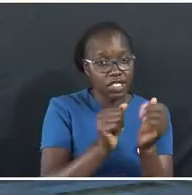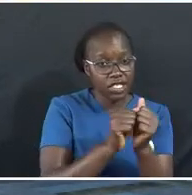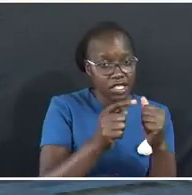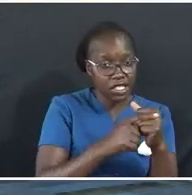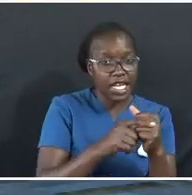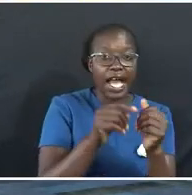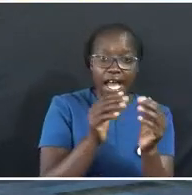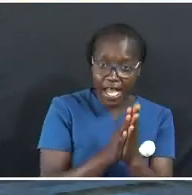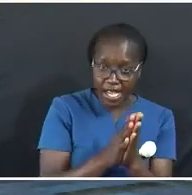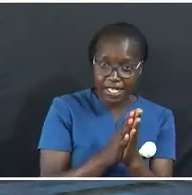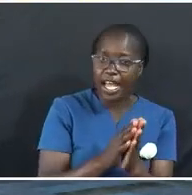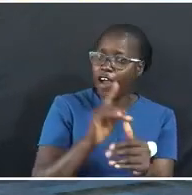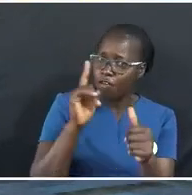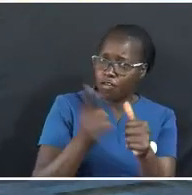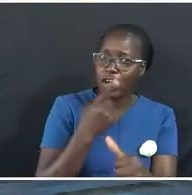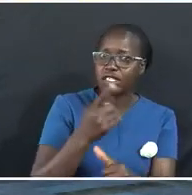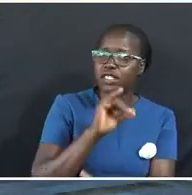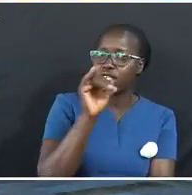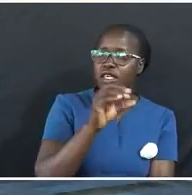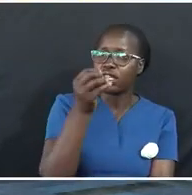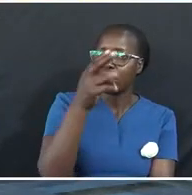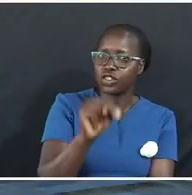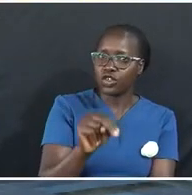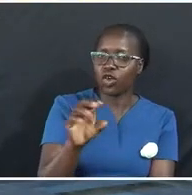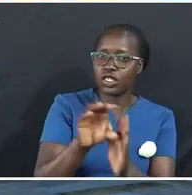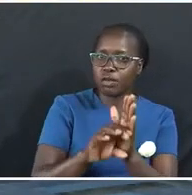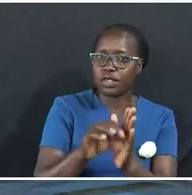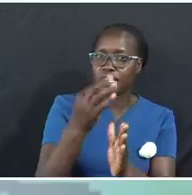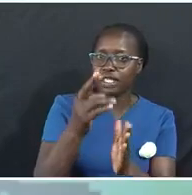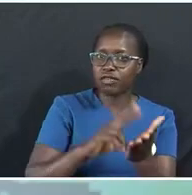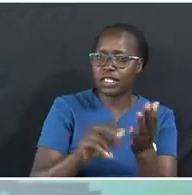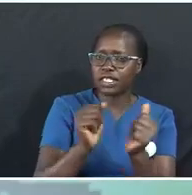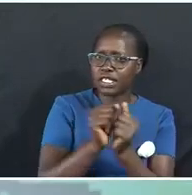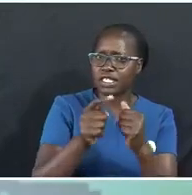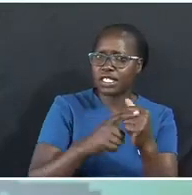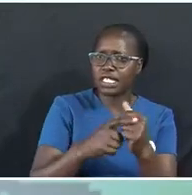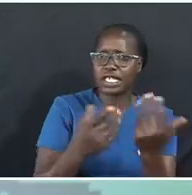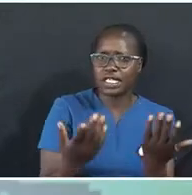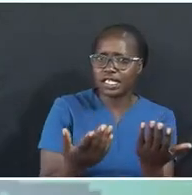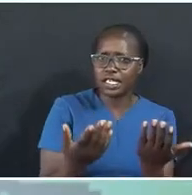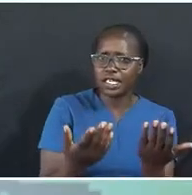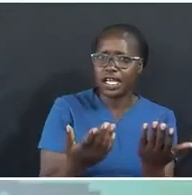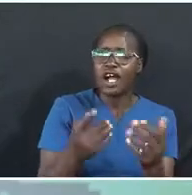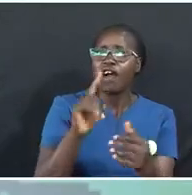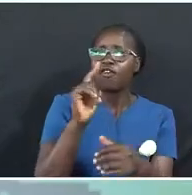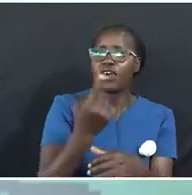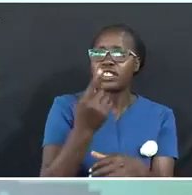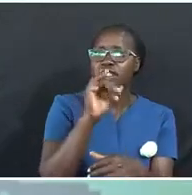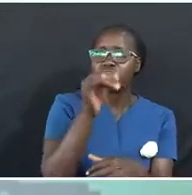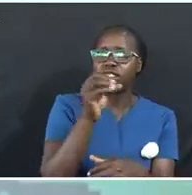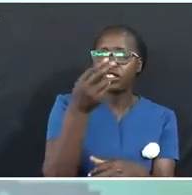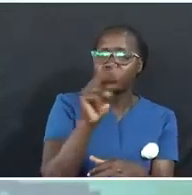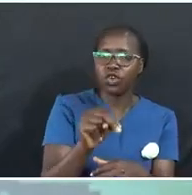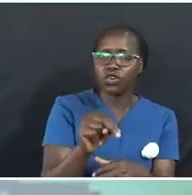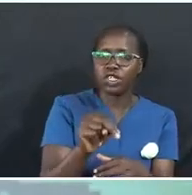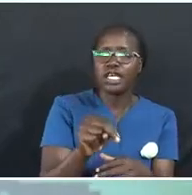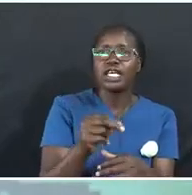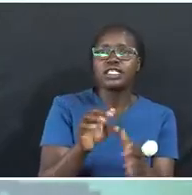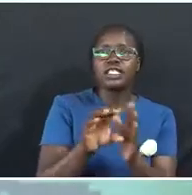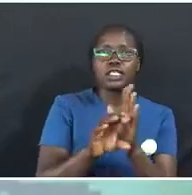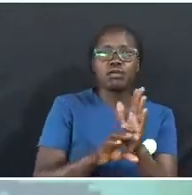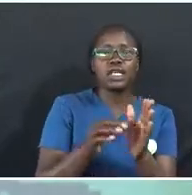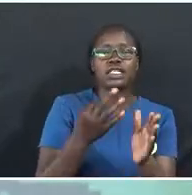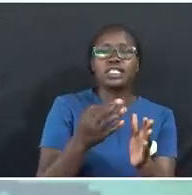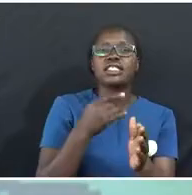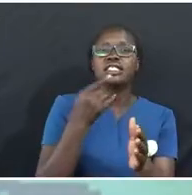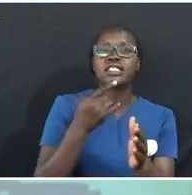16 and 1 John chapter 3, verse 16? We are now in 1 John chapter 3, verse 16. What